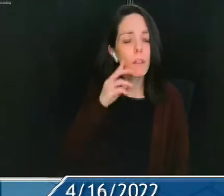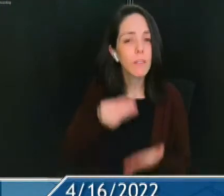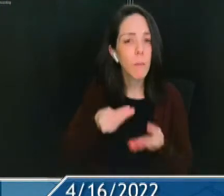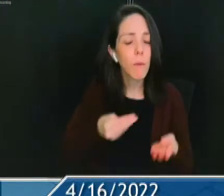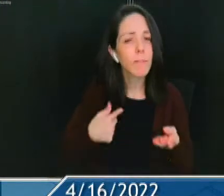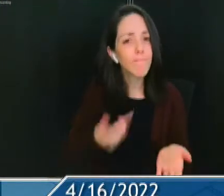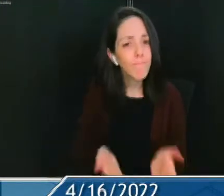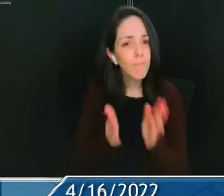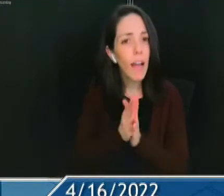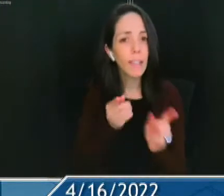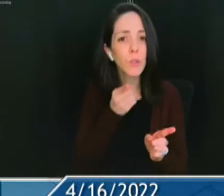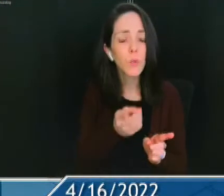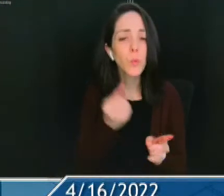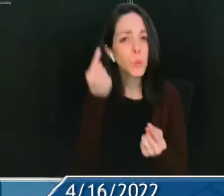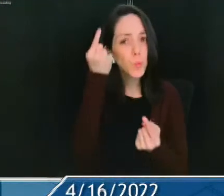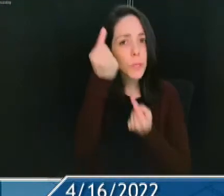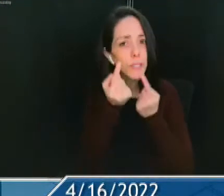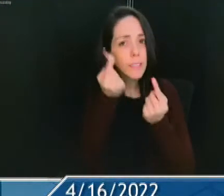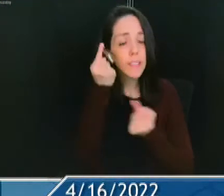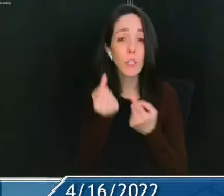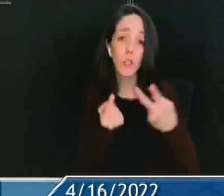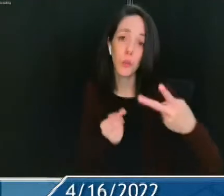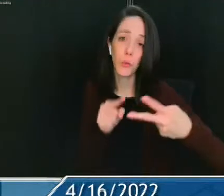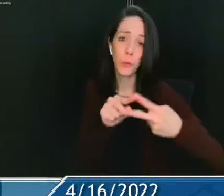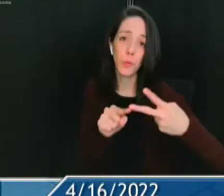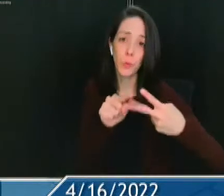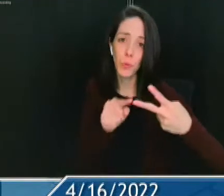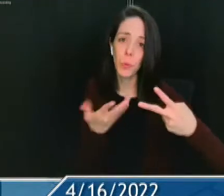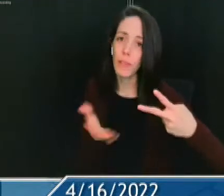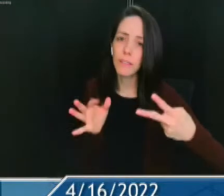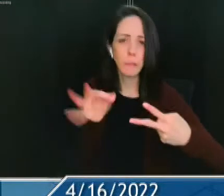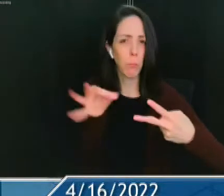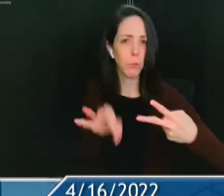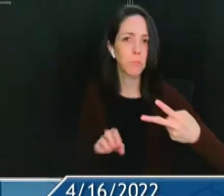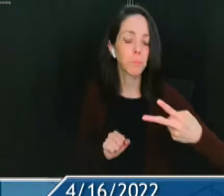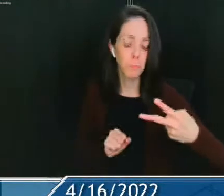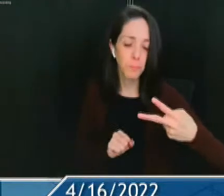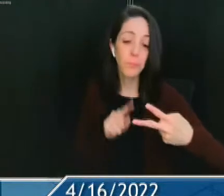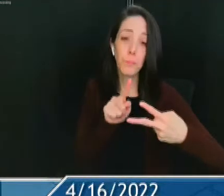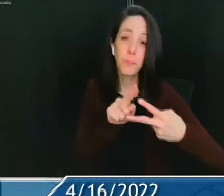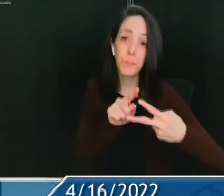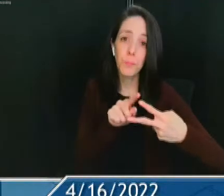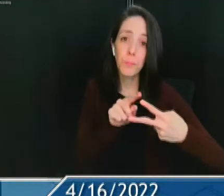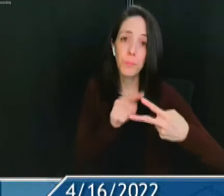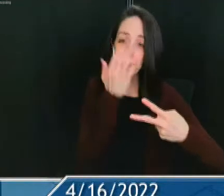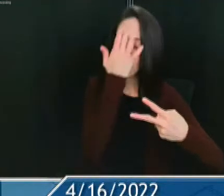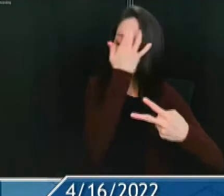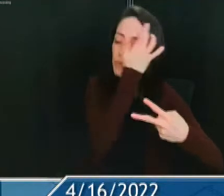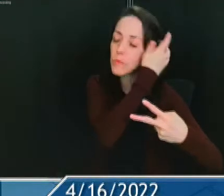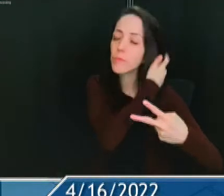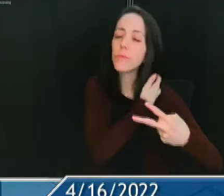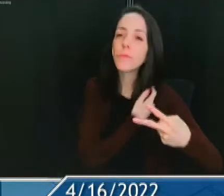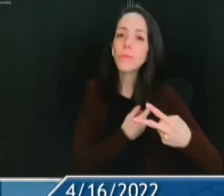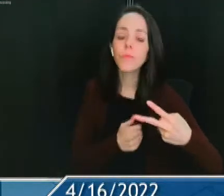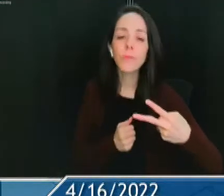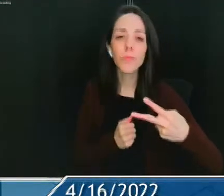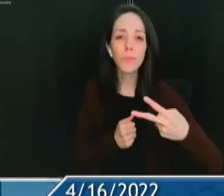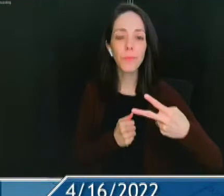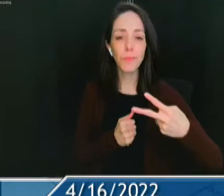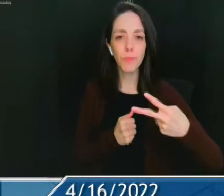to consider two things, very simple. Number one, I encourage you to insist